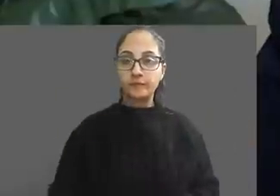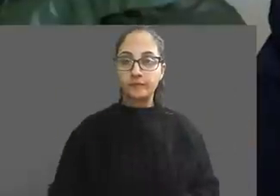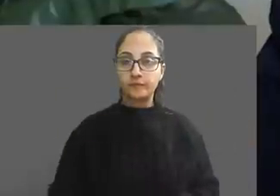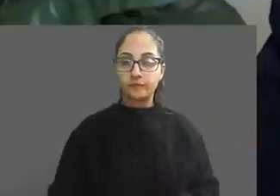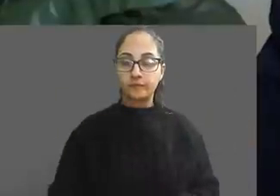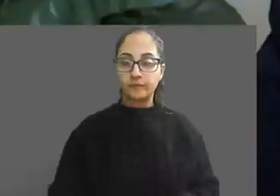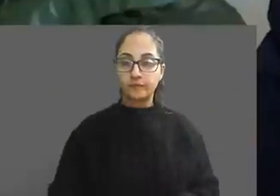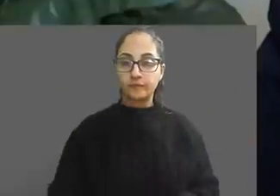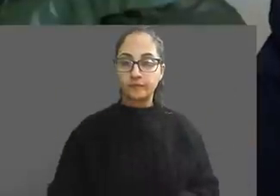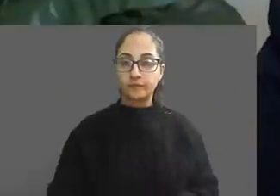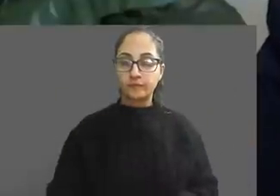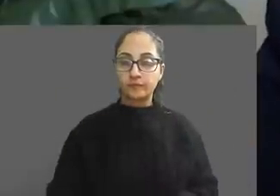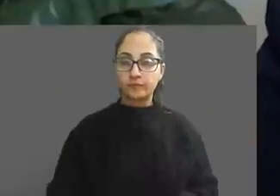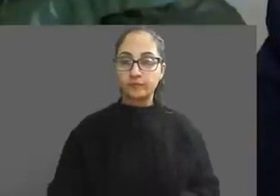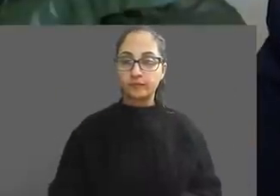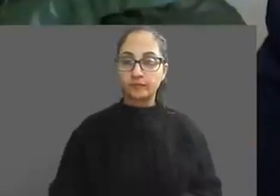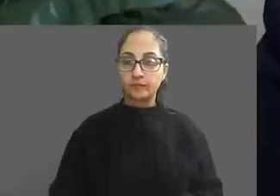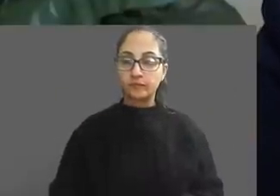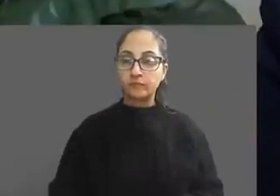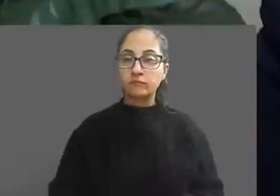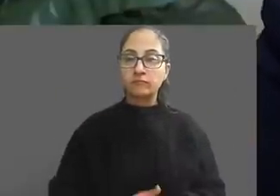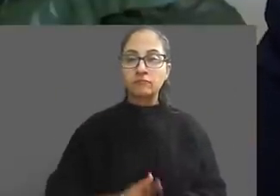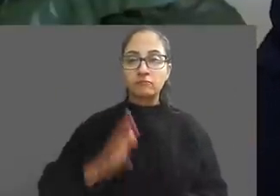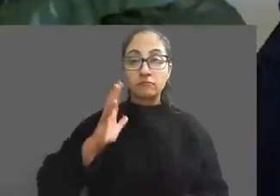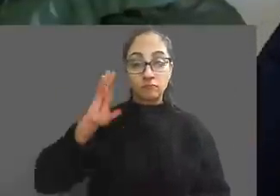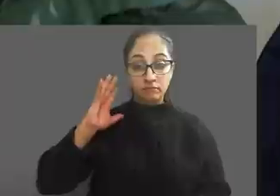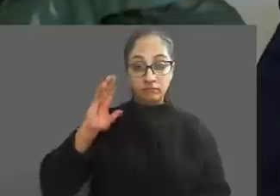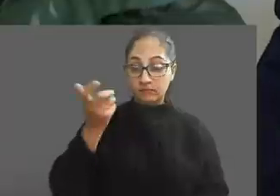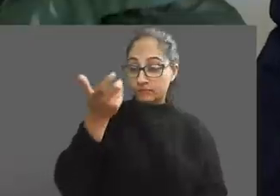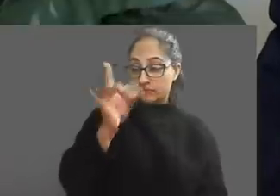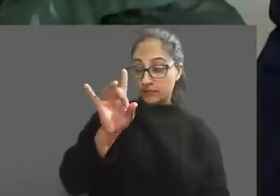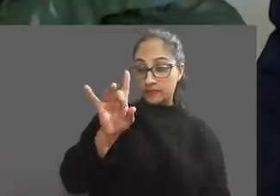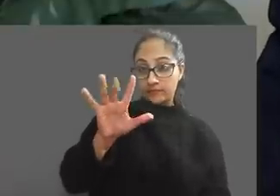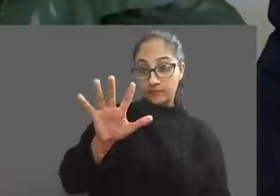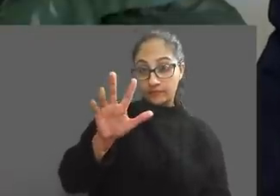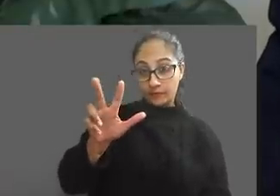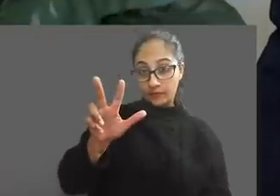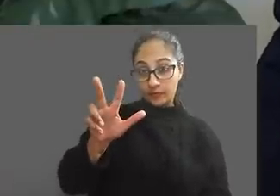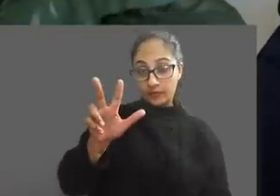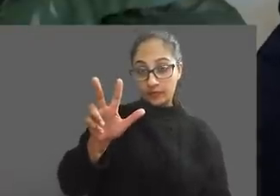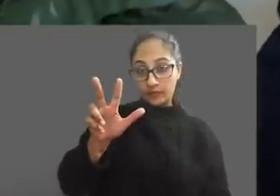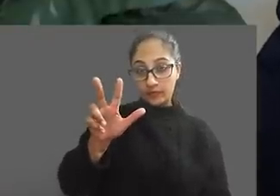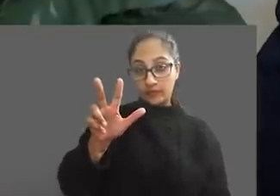this crisis and help us emerge even stronger.